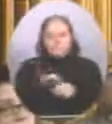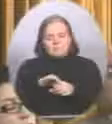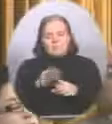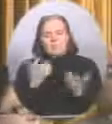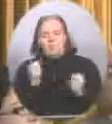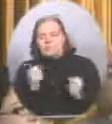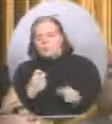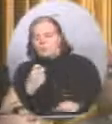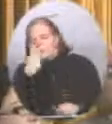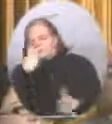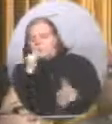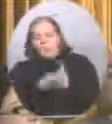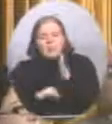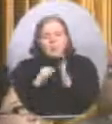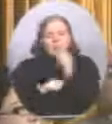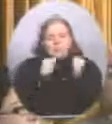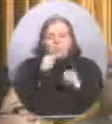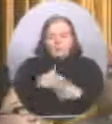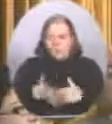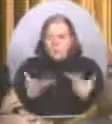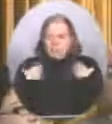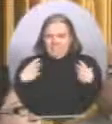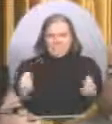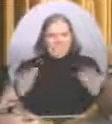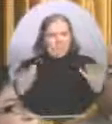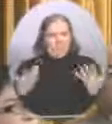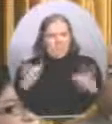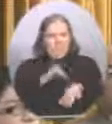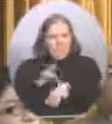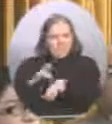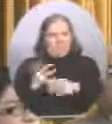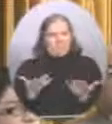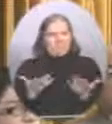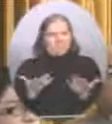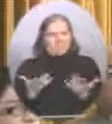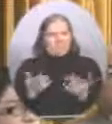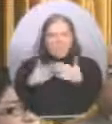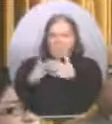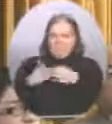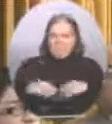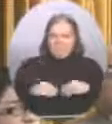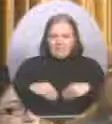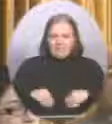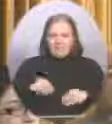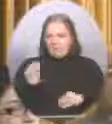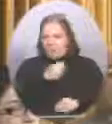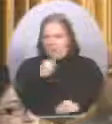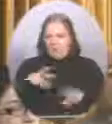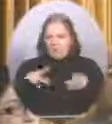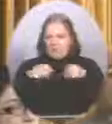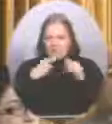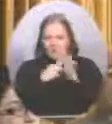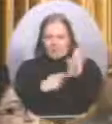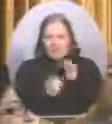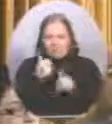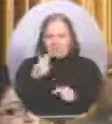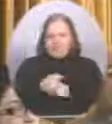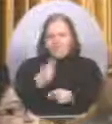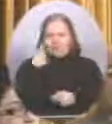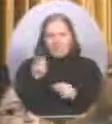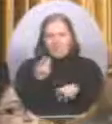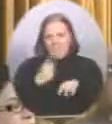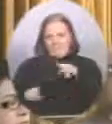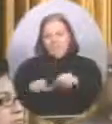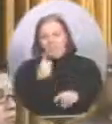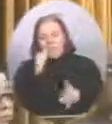risquant de se retrouver en rupture de stock. C'est simple et concret. Est-ce que la ministre va renforcer la réglementation afin d'éviter d'autres pénuries,